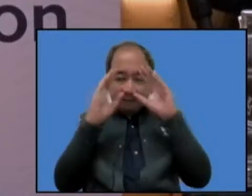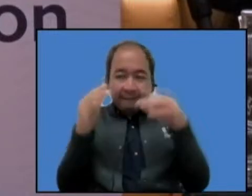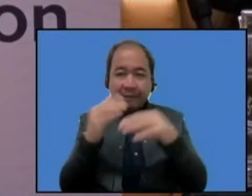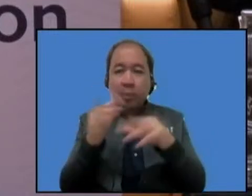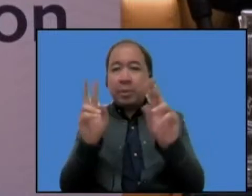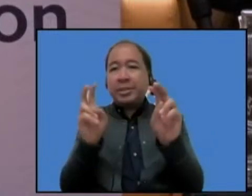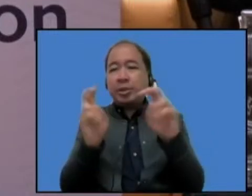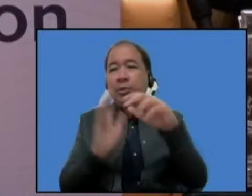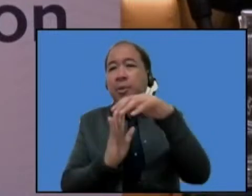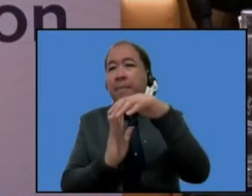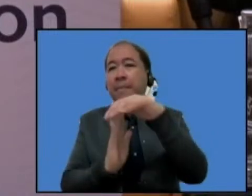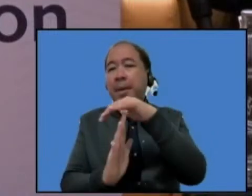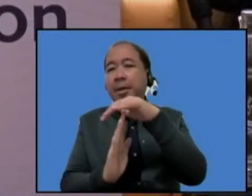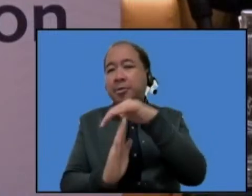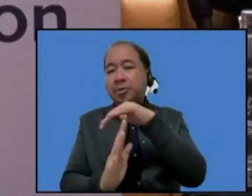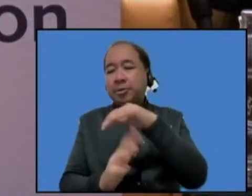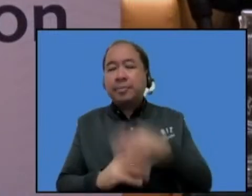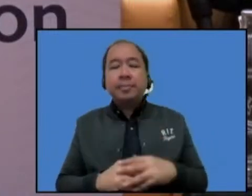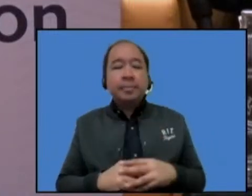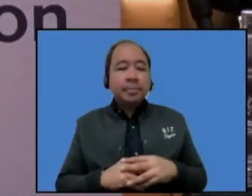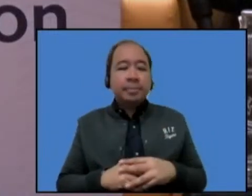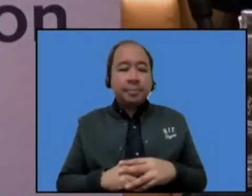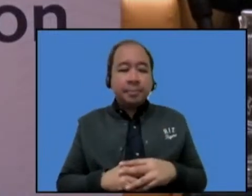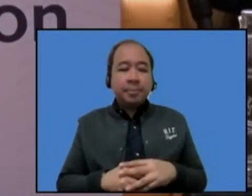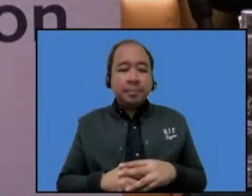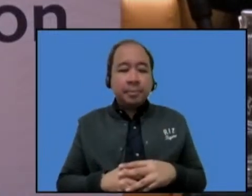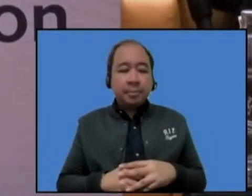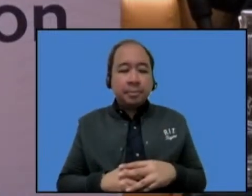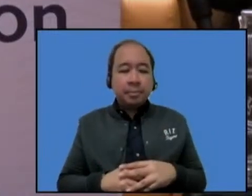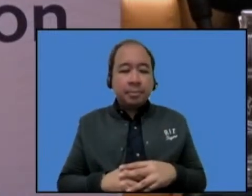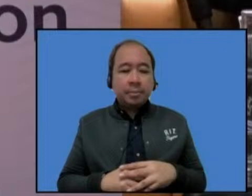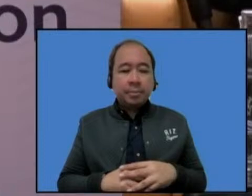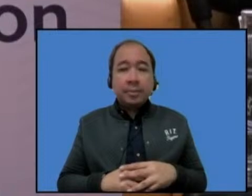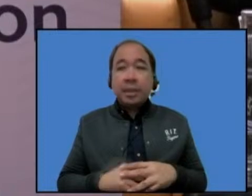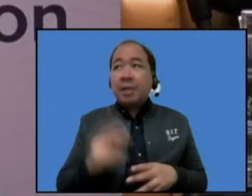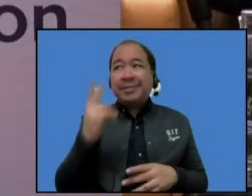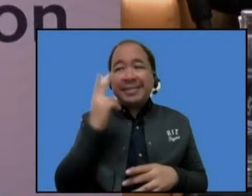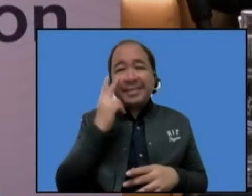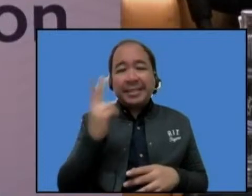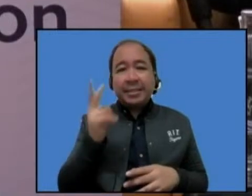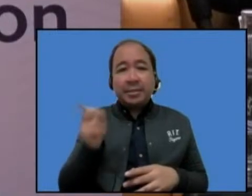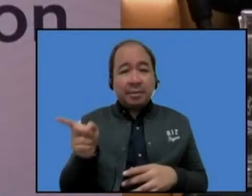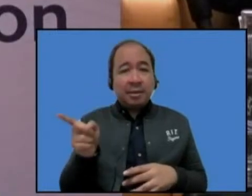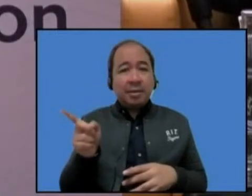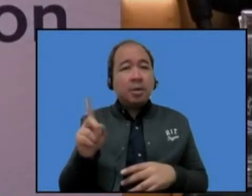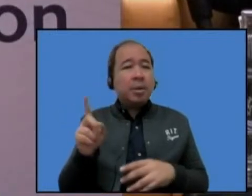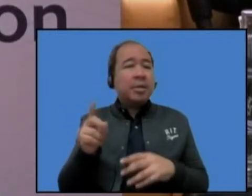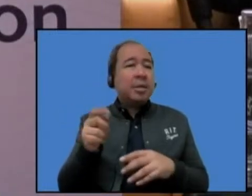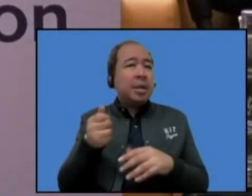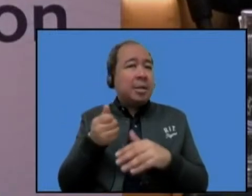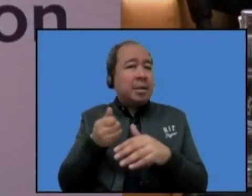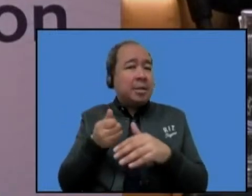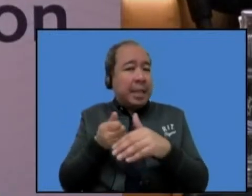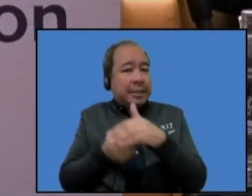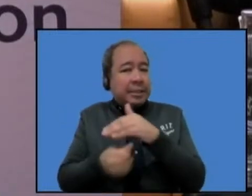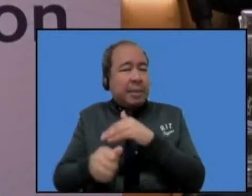is looking at subnational. Because we've been talking